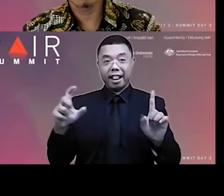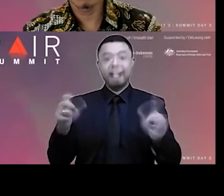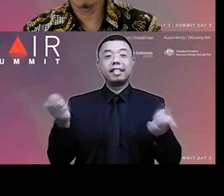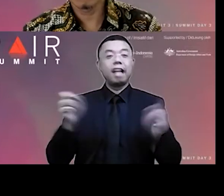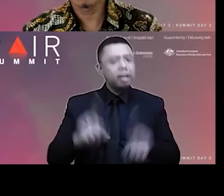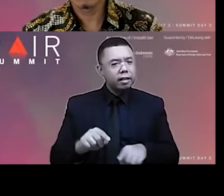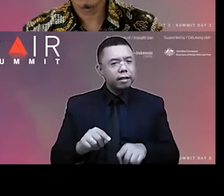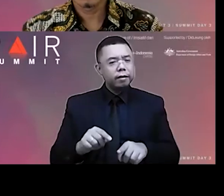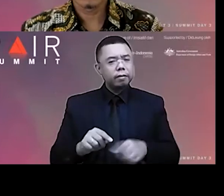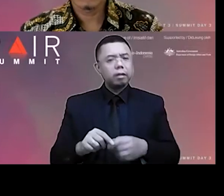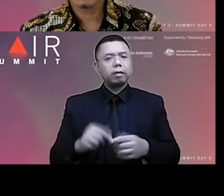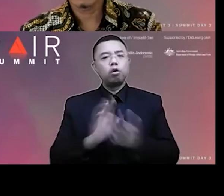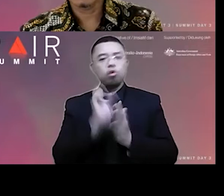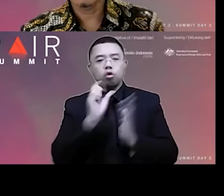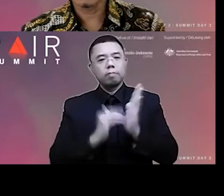important.